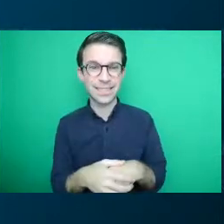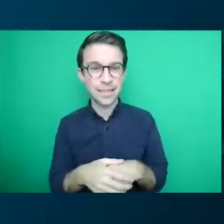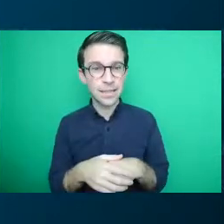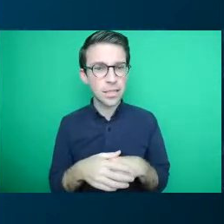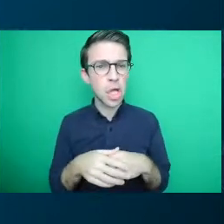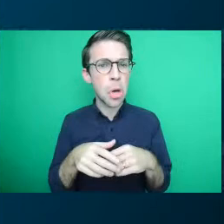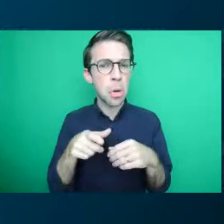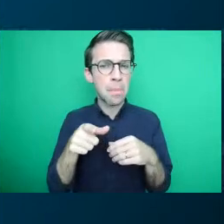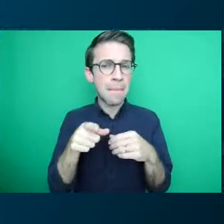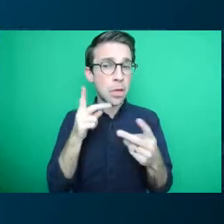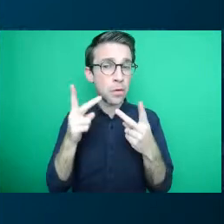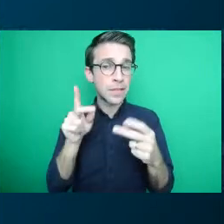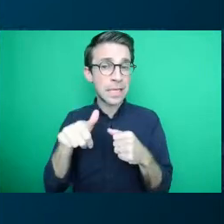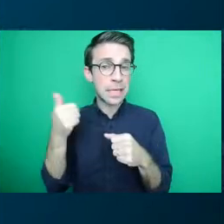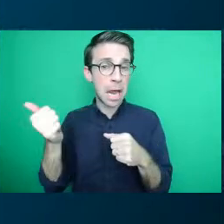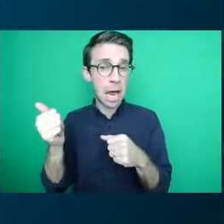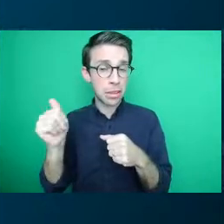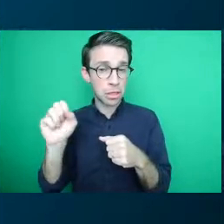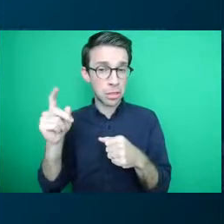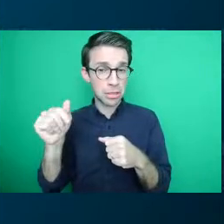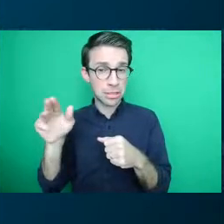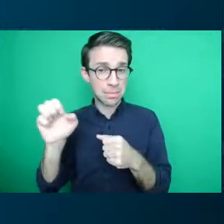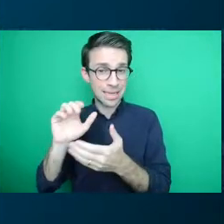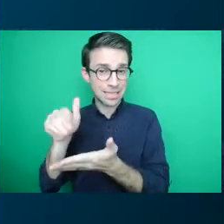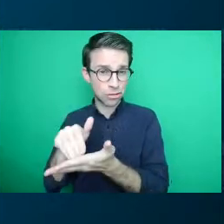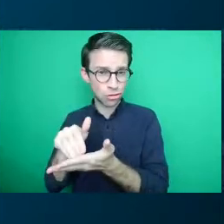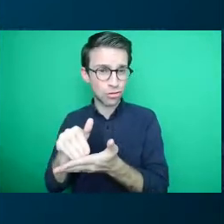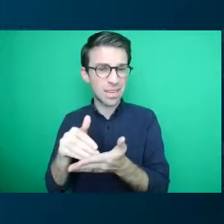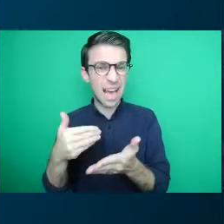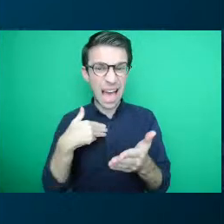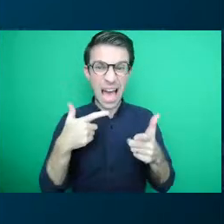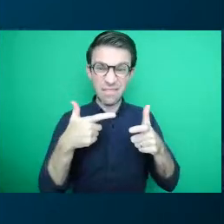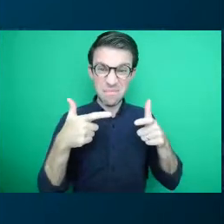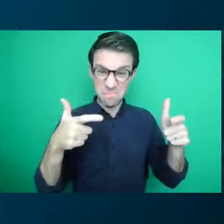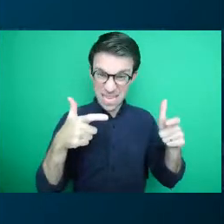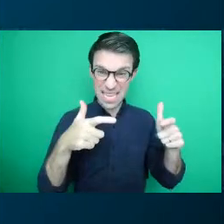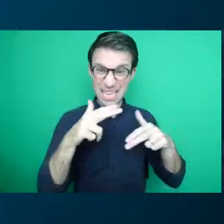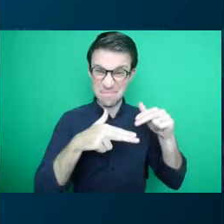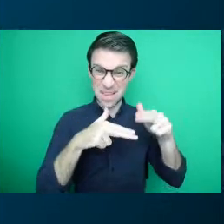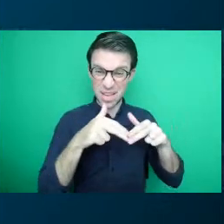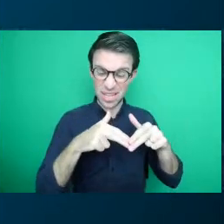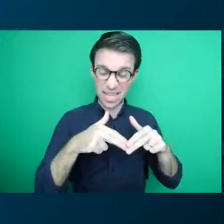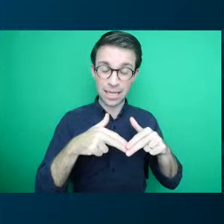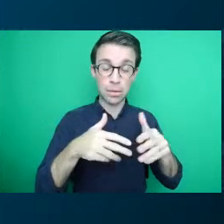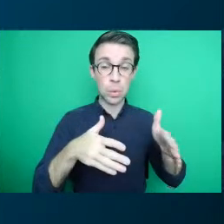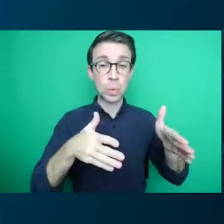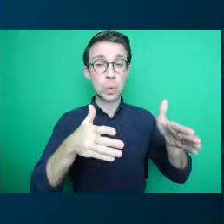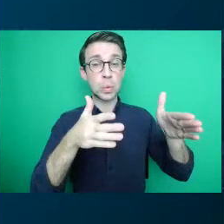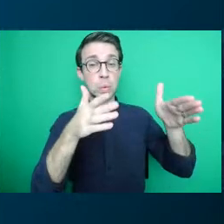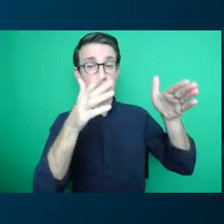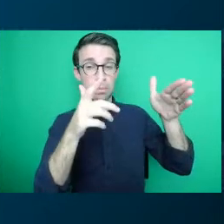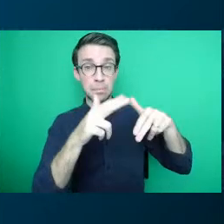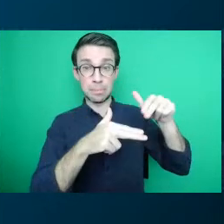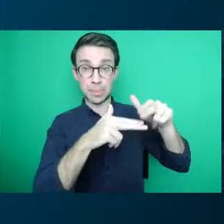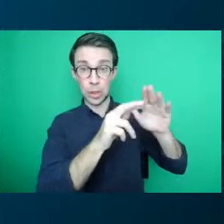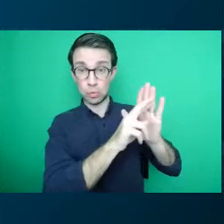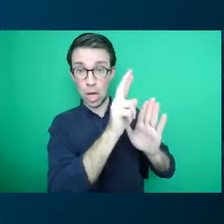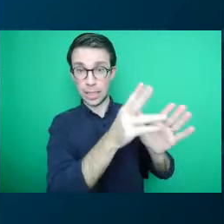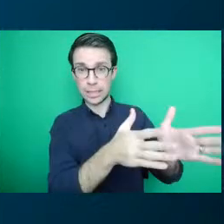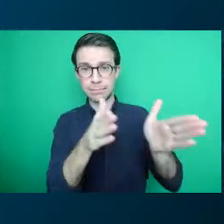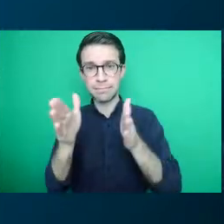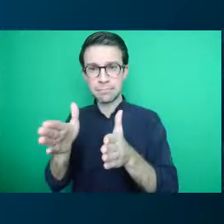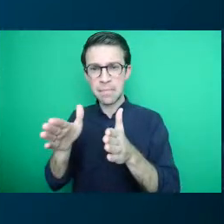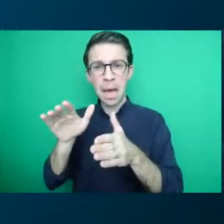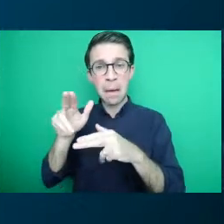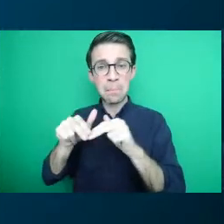centers before, you might recognize. There's some big buildings where you can build rockets. There's actually some, like a hangar where you can build planes. There's